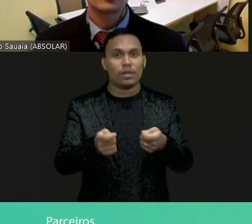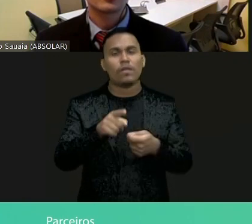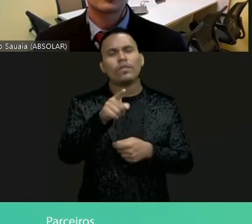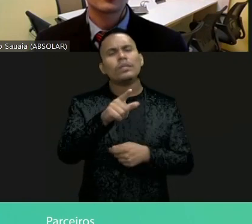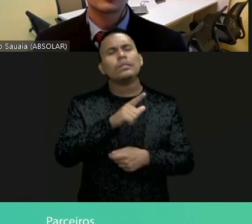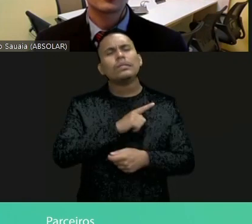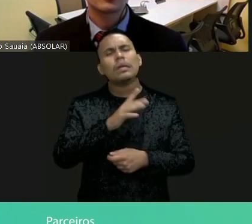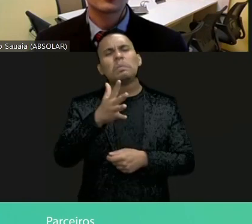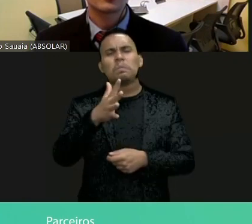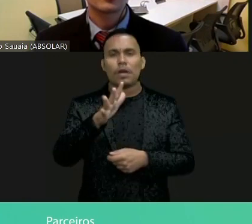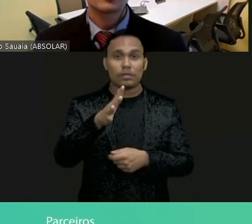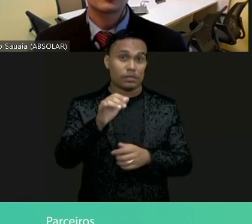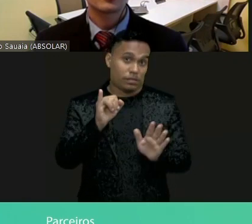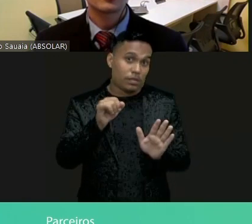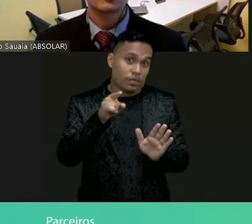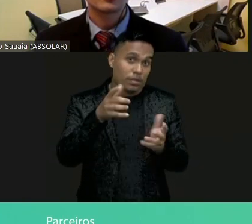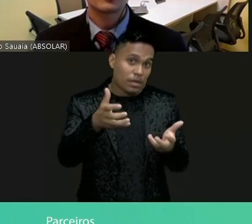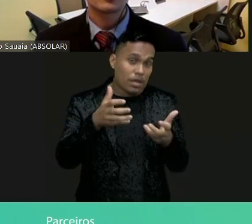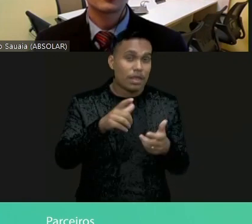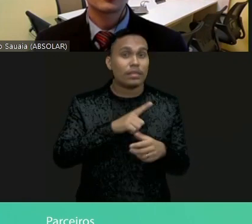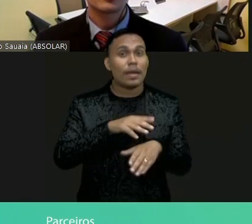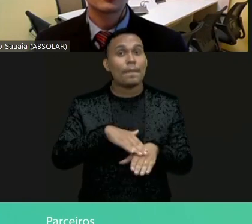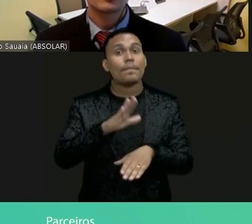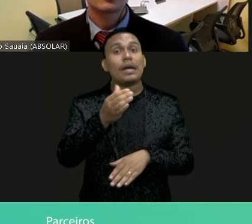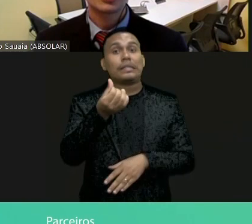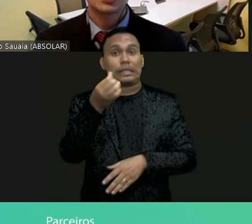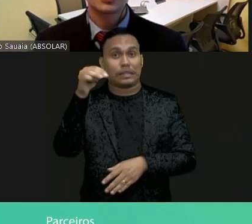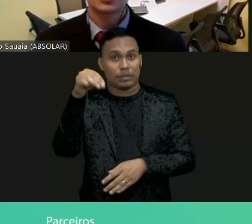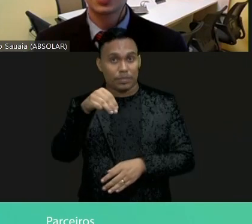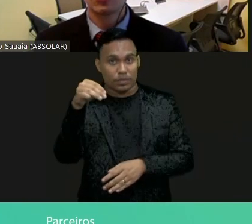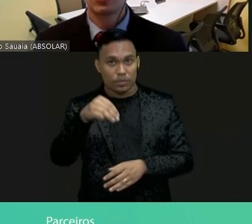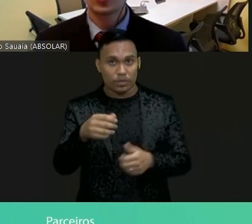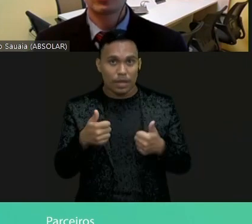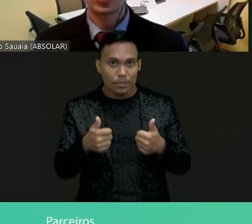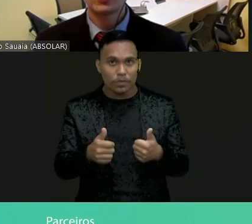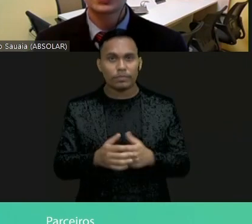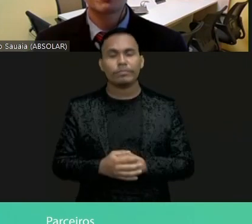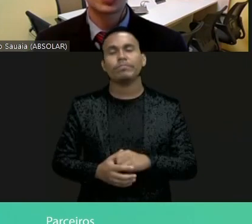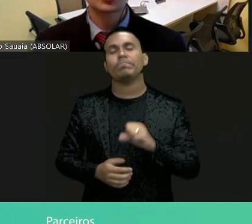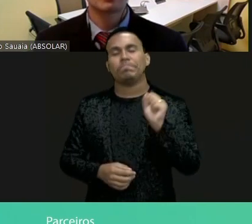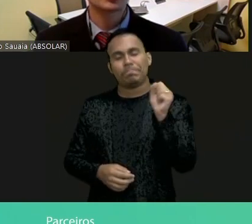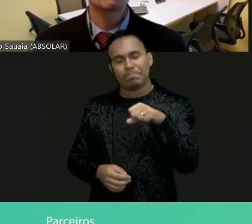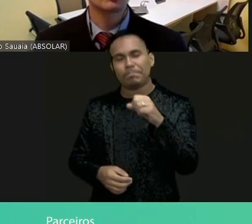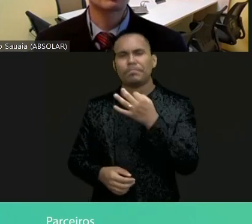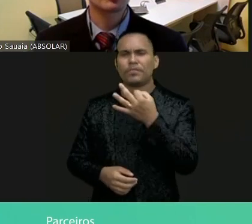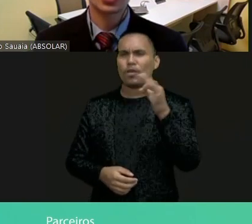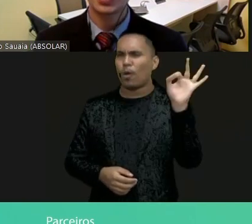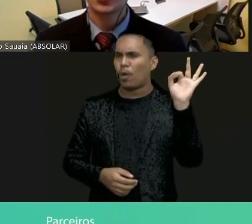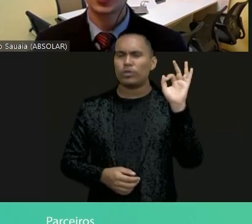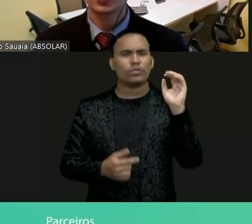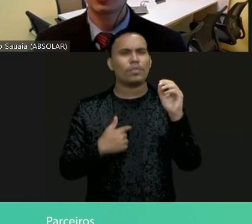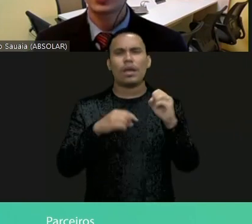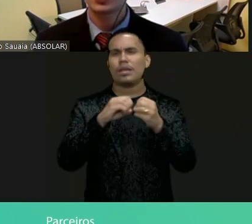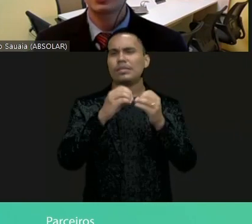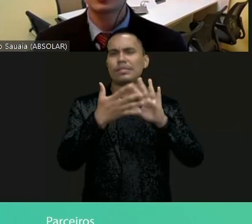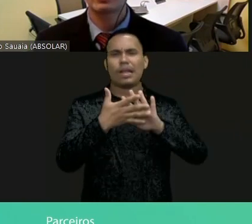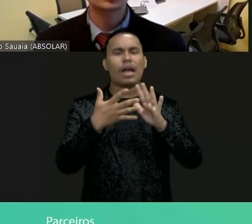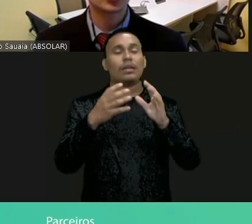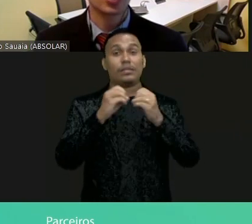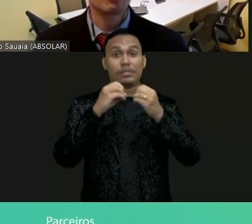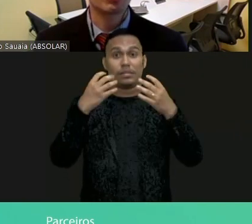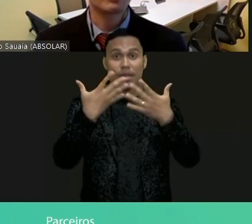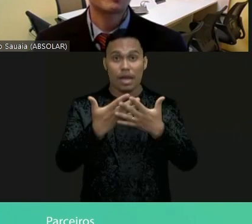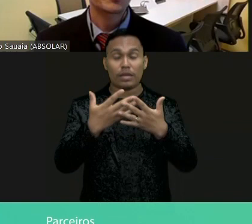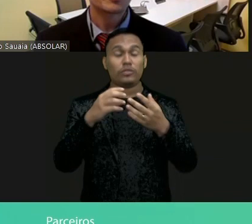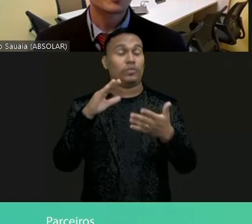you have, if you want, you have another 6 minutes. Ah, wonderful. Amazing. I'm basically